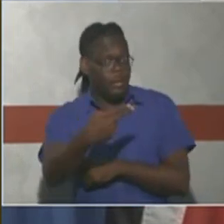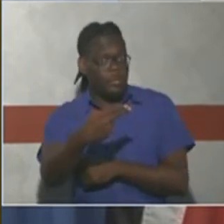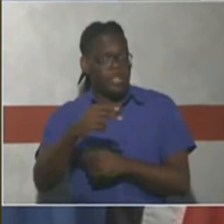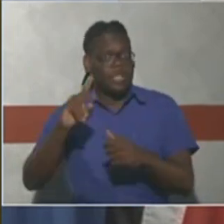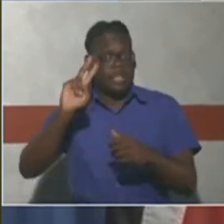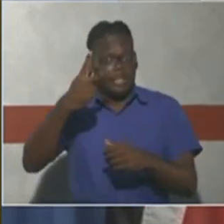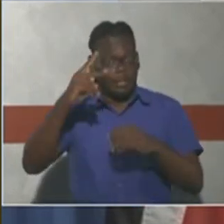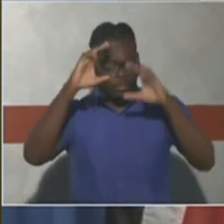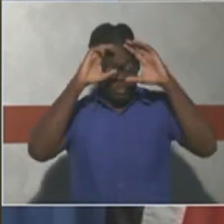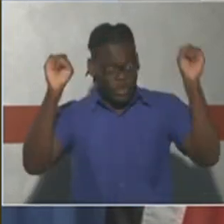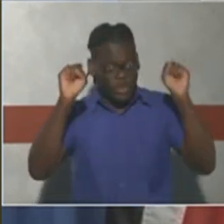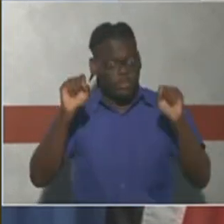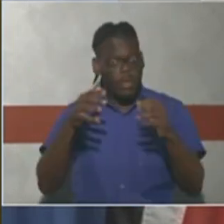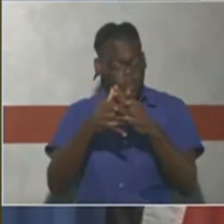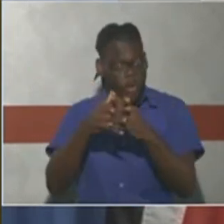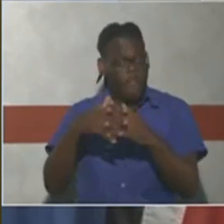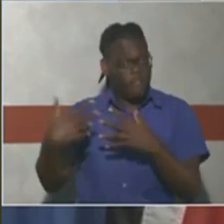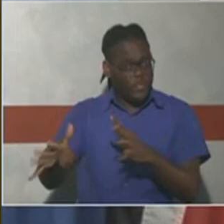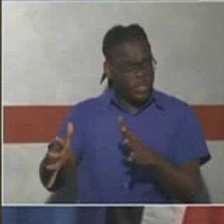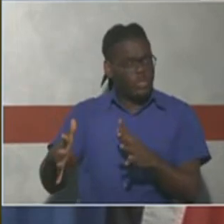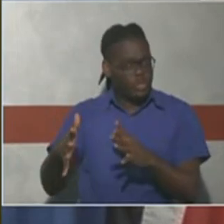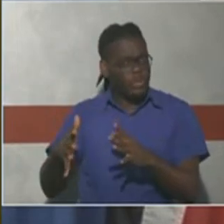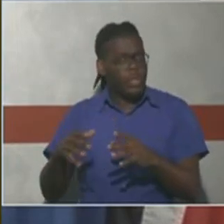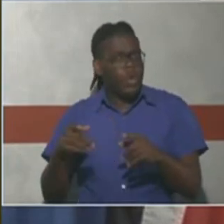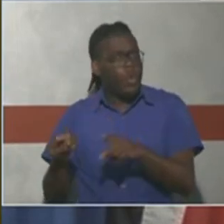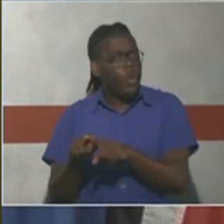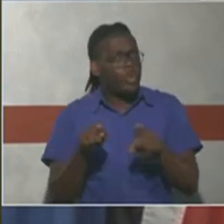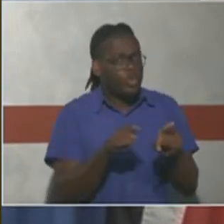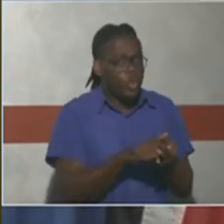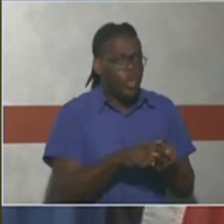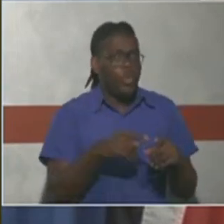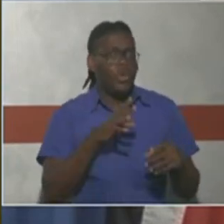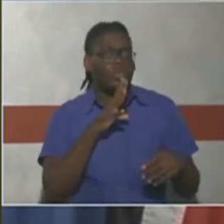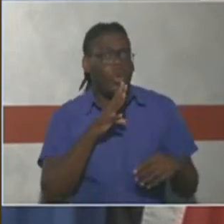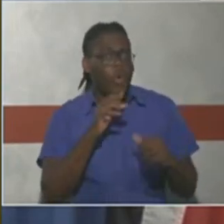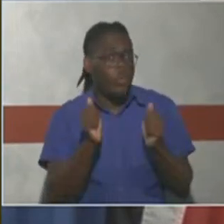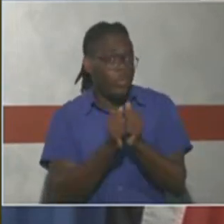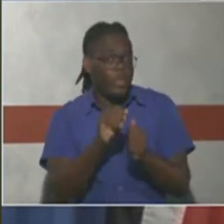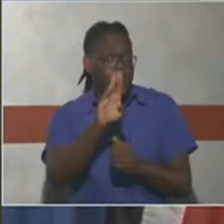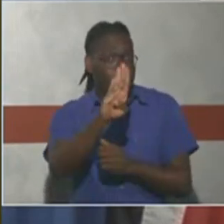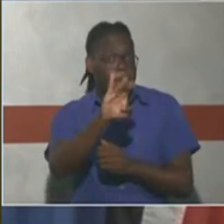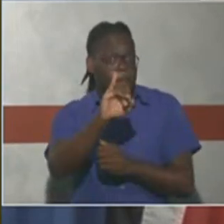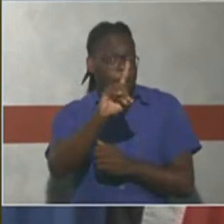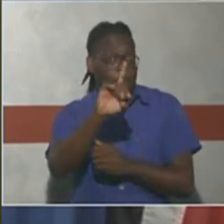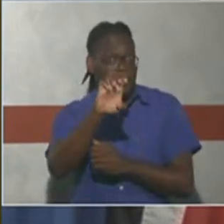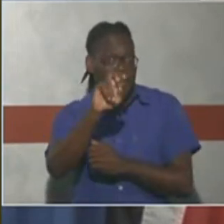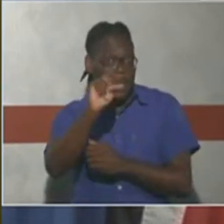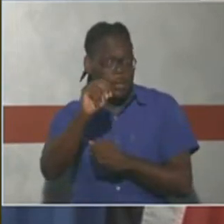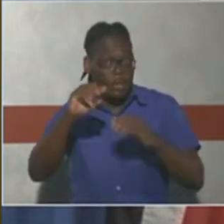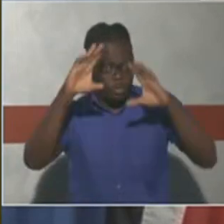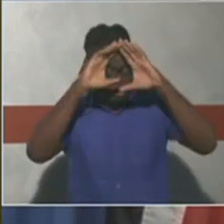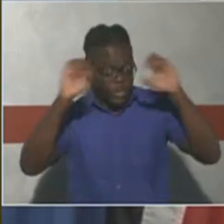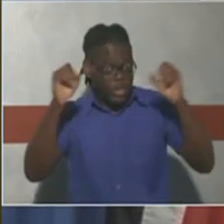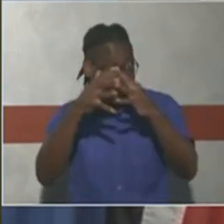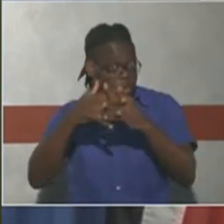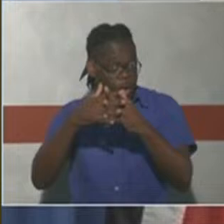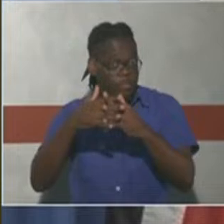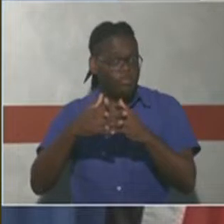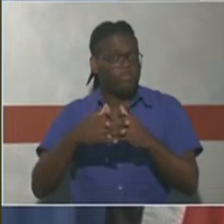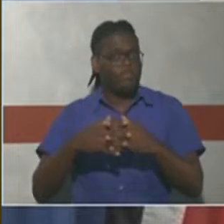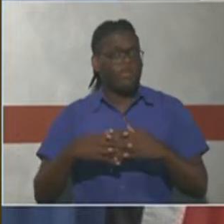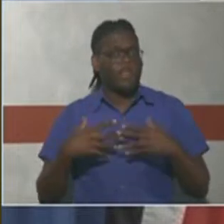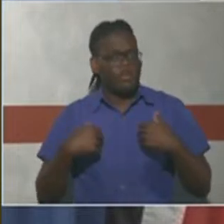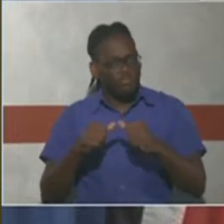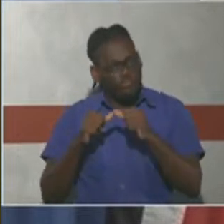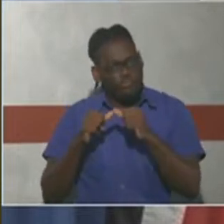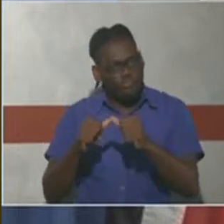the Venezuelan government to keep this possibility a reality. Throughout these unusual periods of